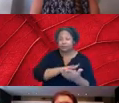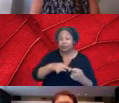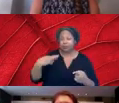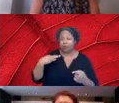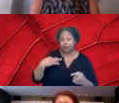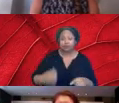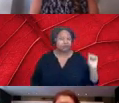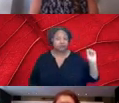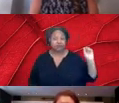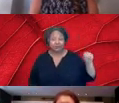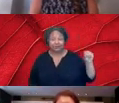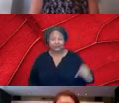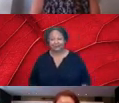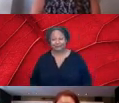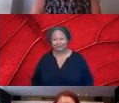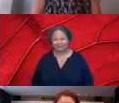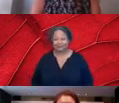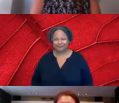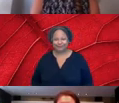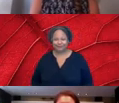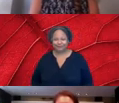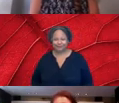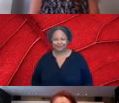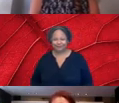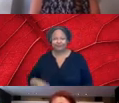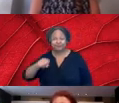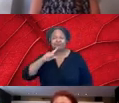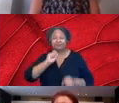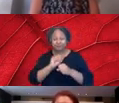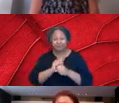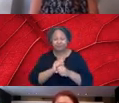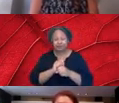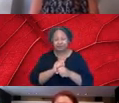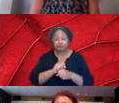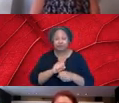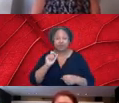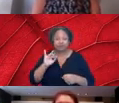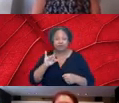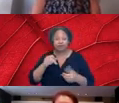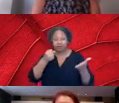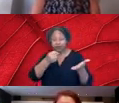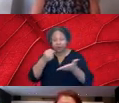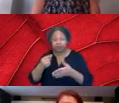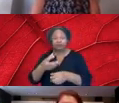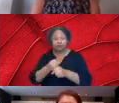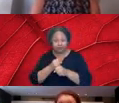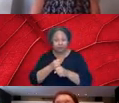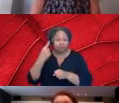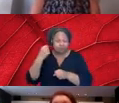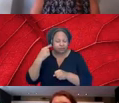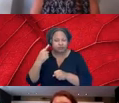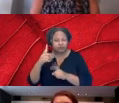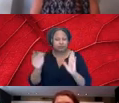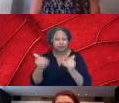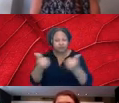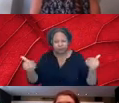Yes. Yeah, definitely. Because those are, you are, even though they're grants, you were